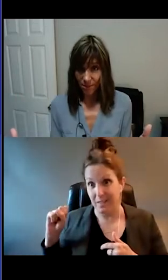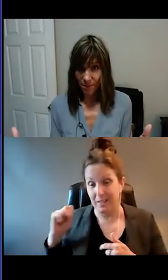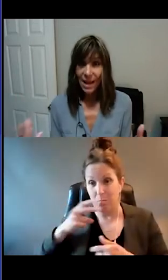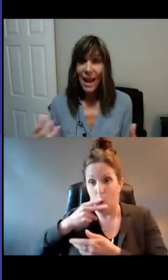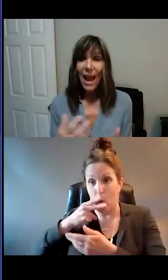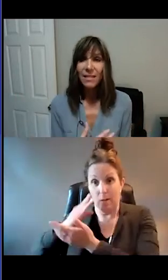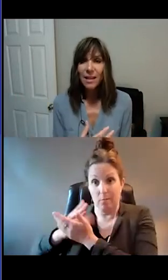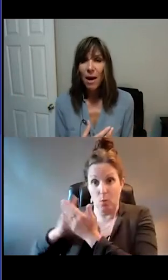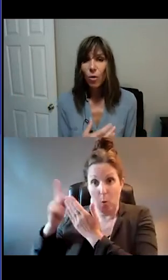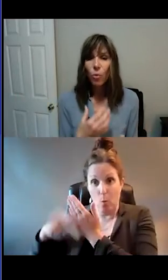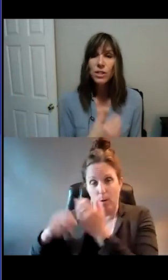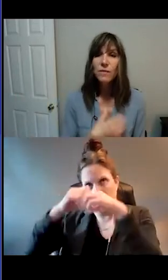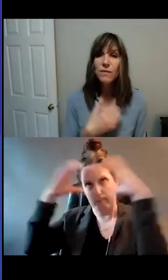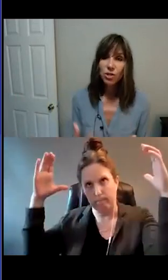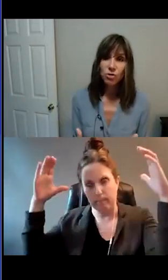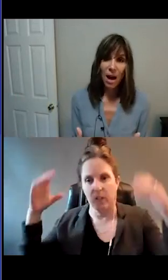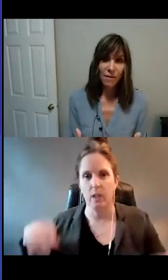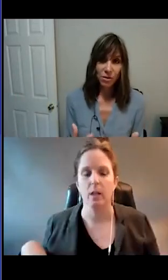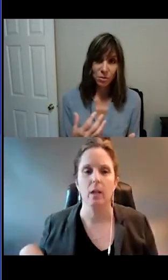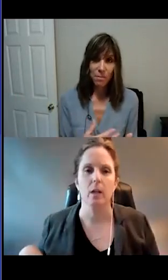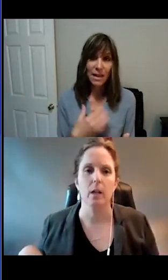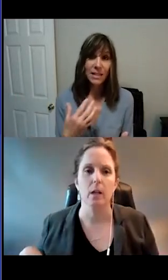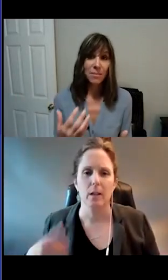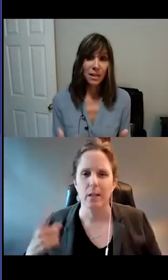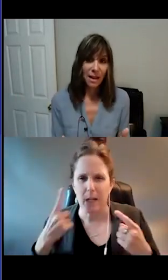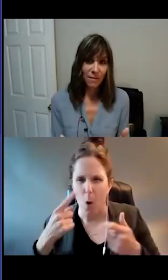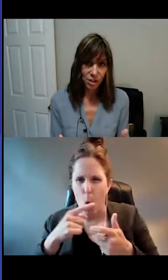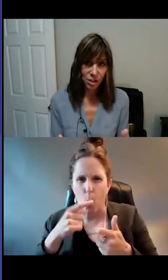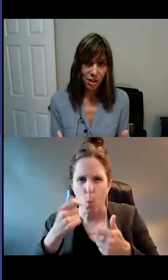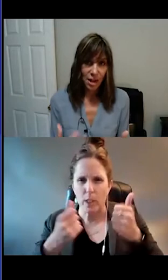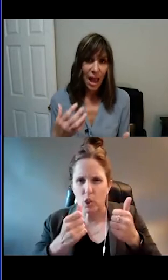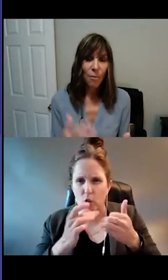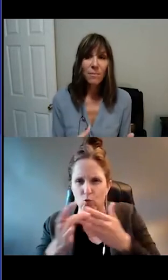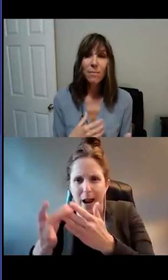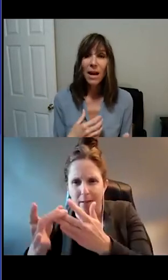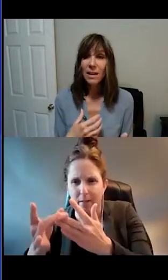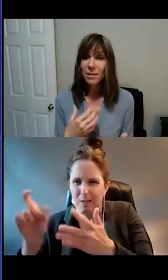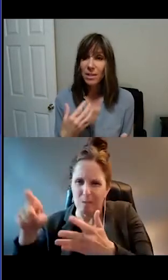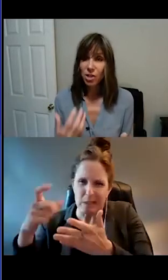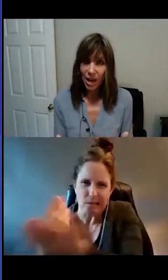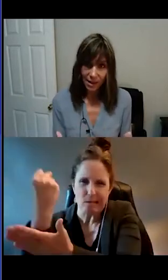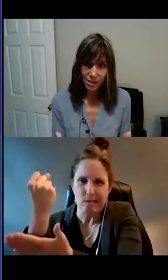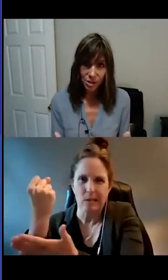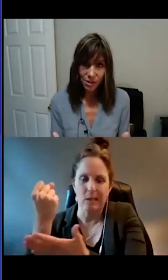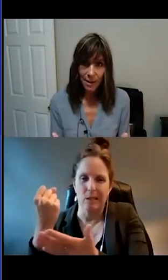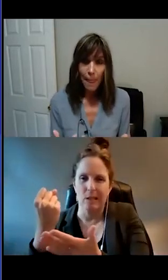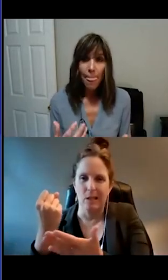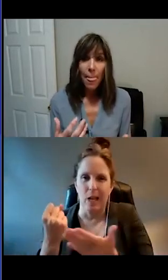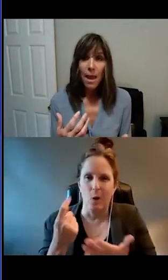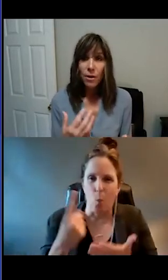cessation program, and think about which of these drivers may need to be leveraged and what might need to be